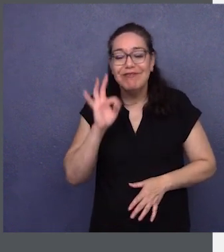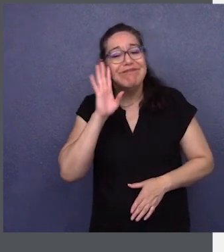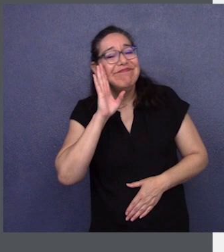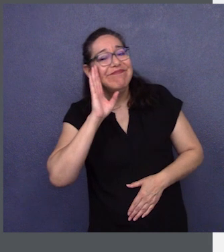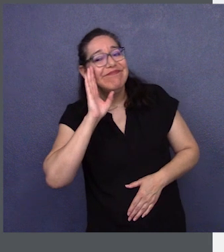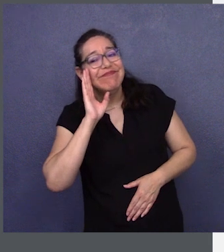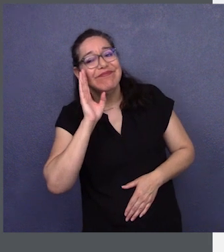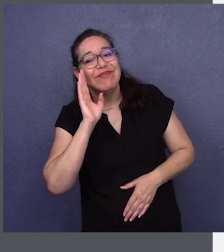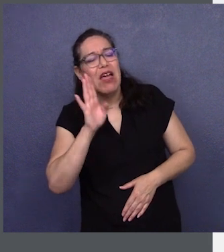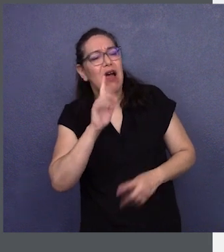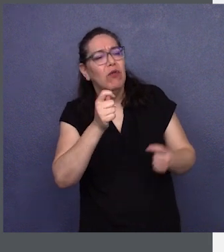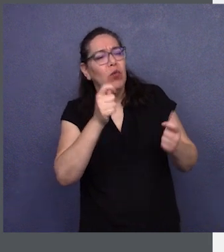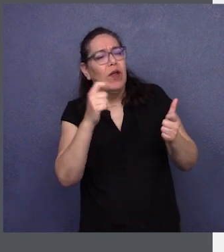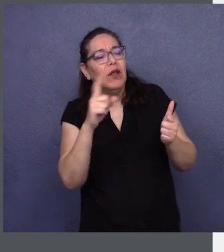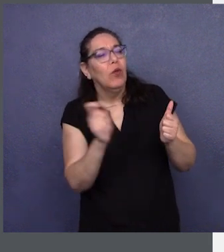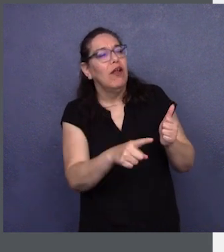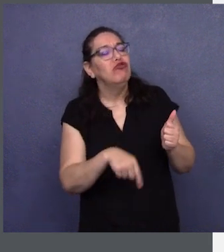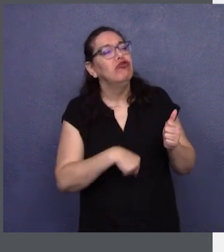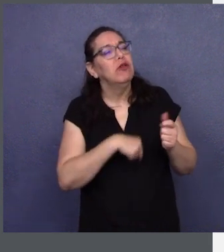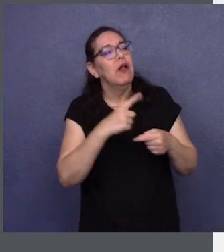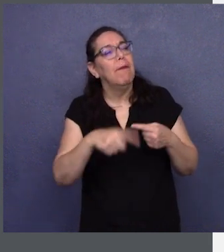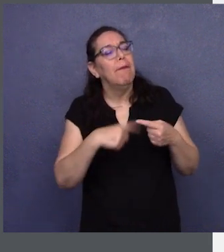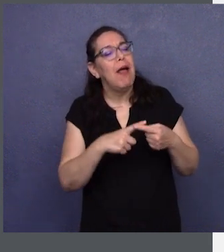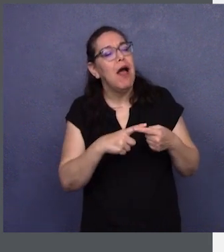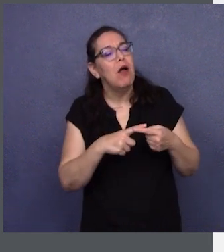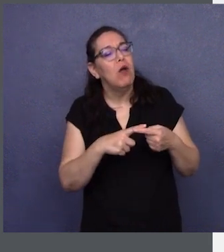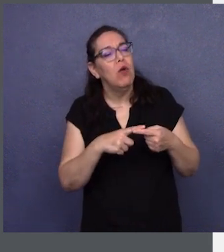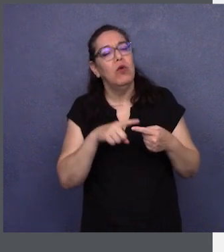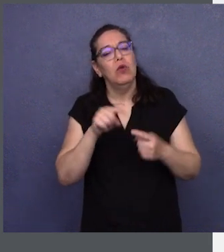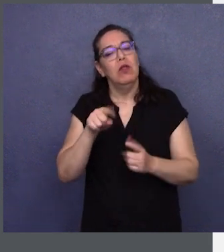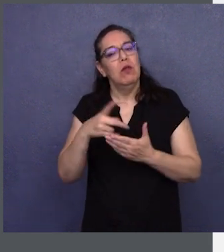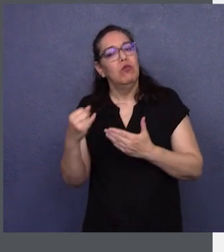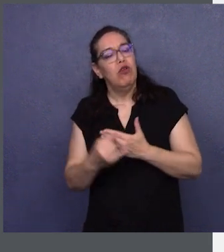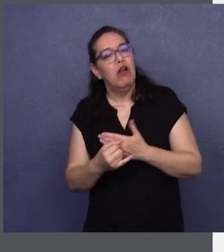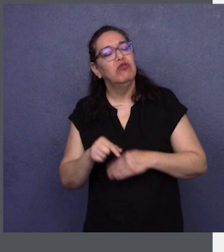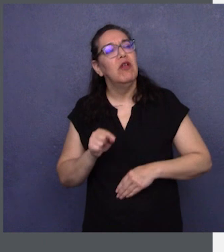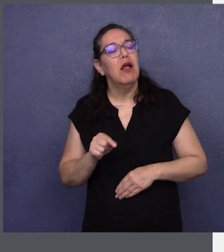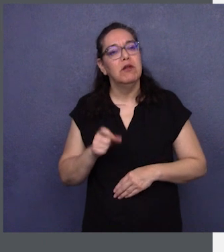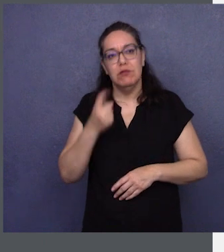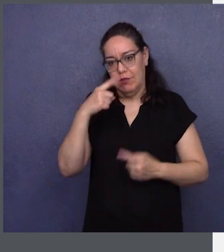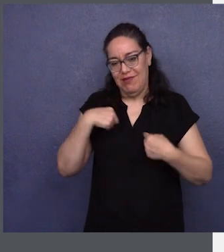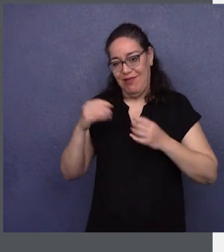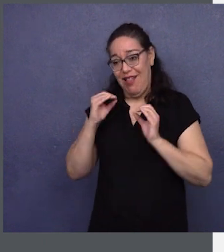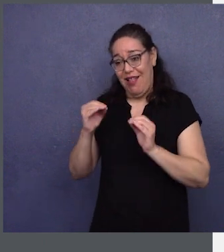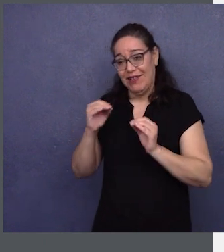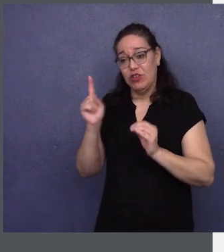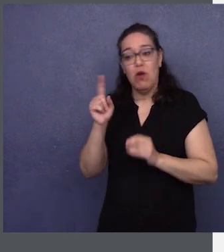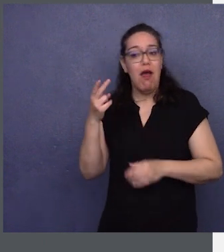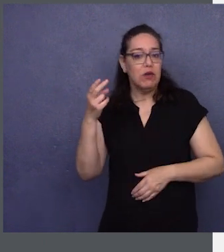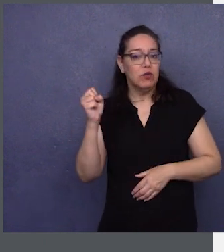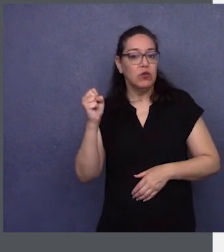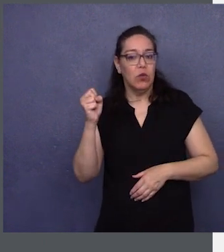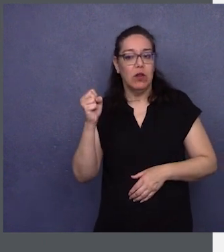Hi, I had a quick question about the project. So I teach at a high school,